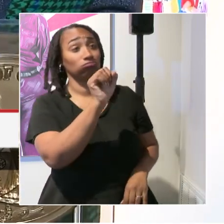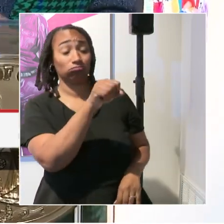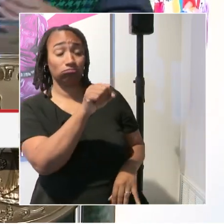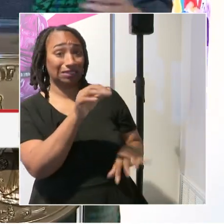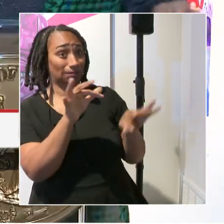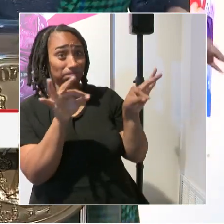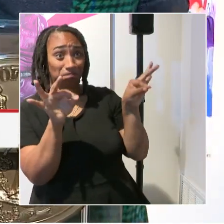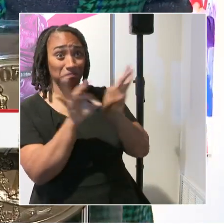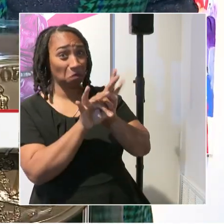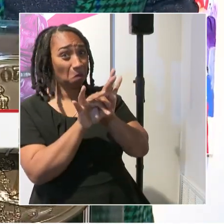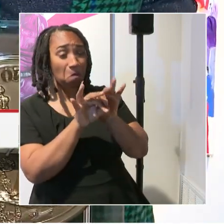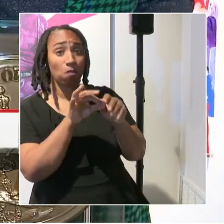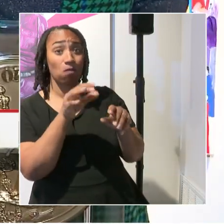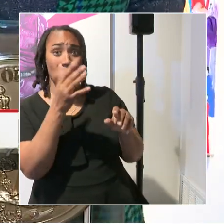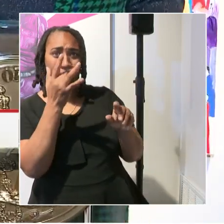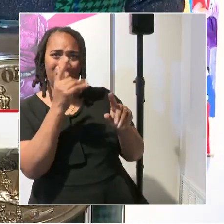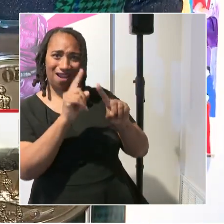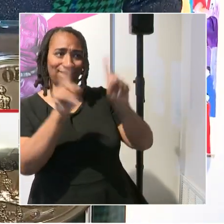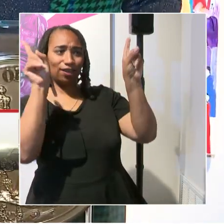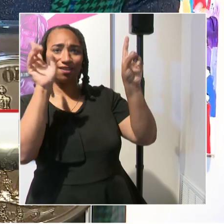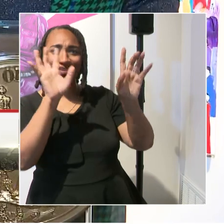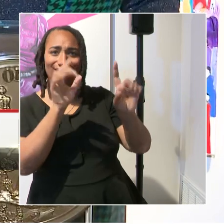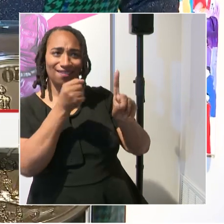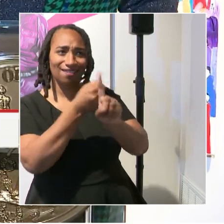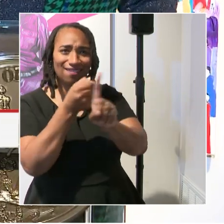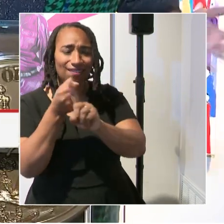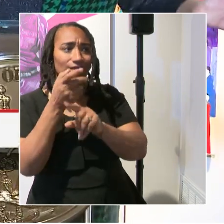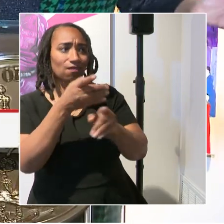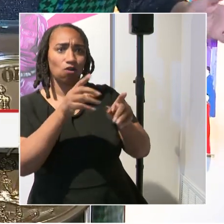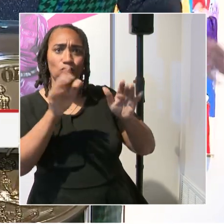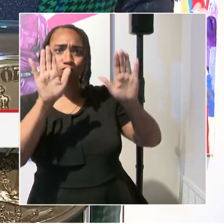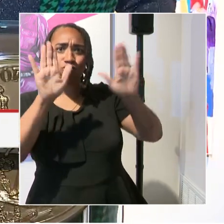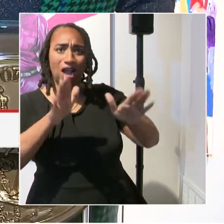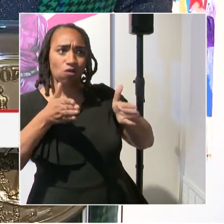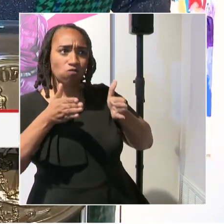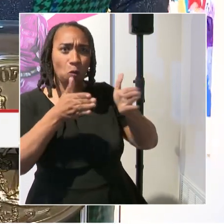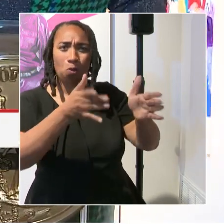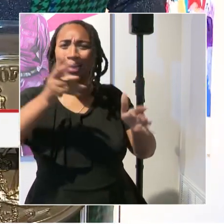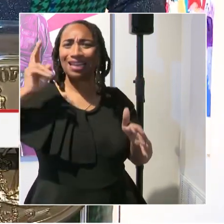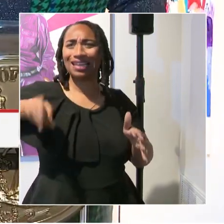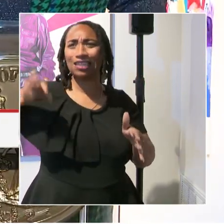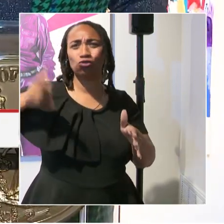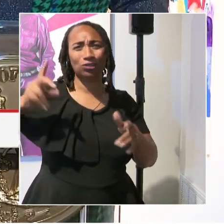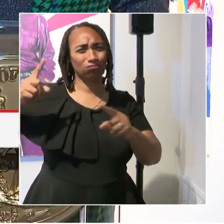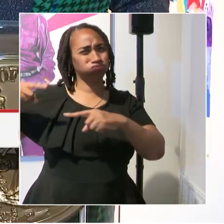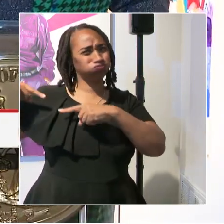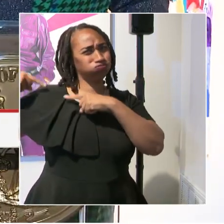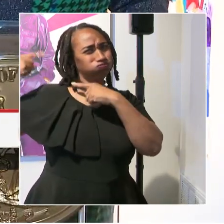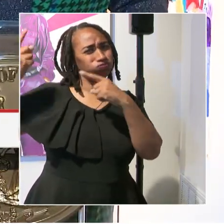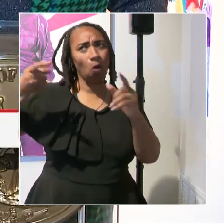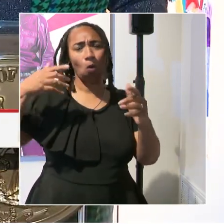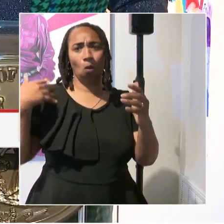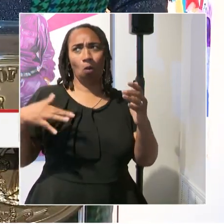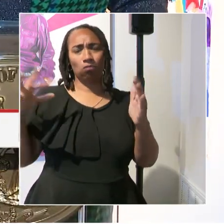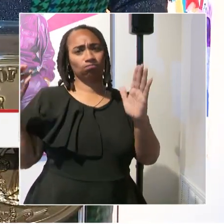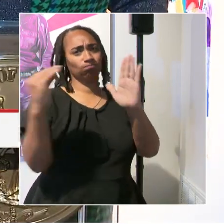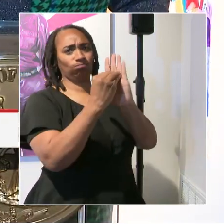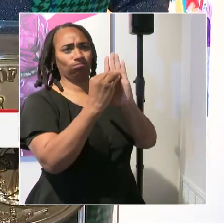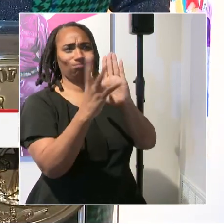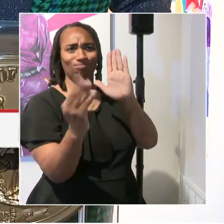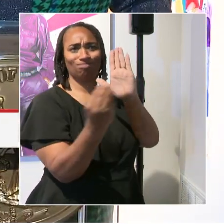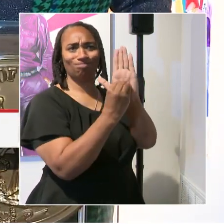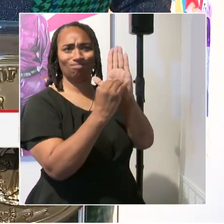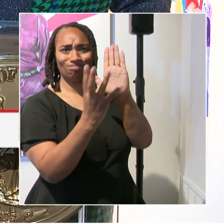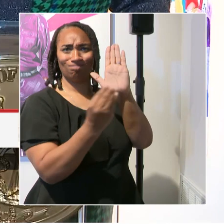Our Great Street Grant has probably been around the longest. It's been around certainly in all of my service as a